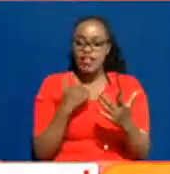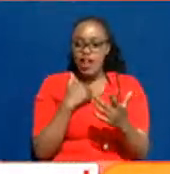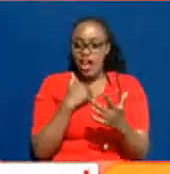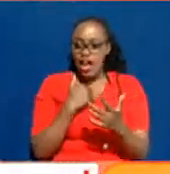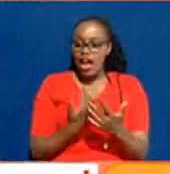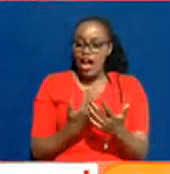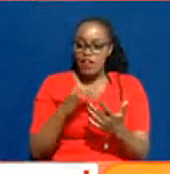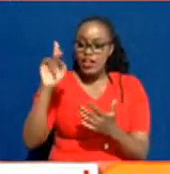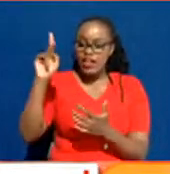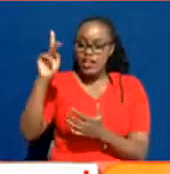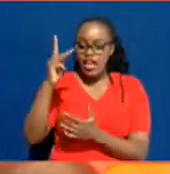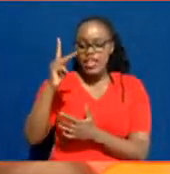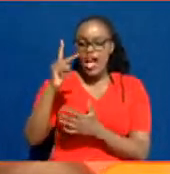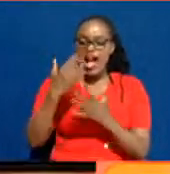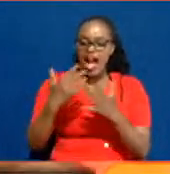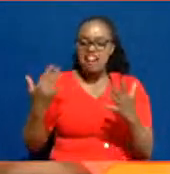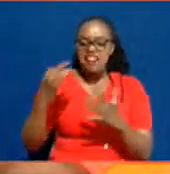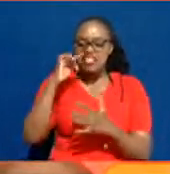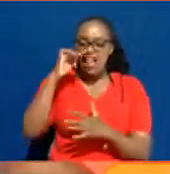interfere in Kenya's internal affairs.